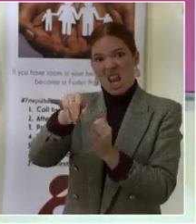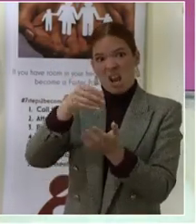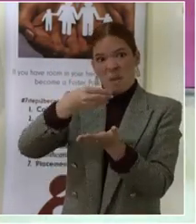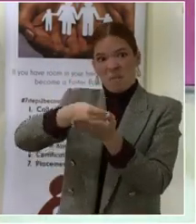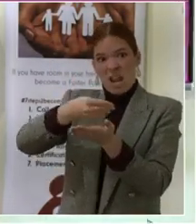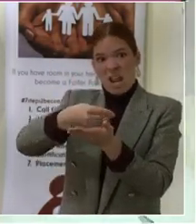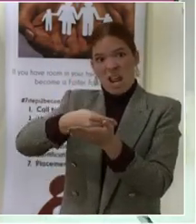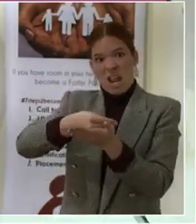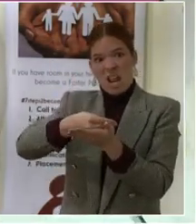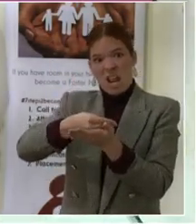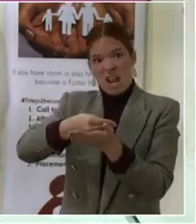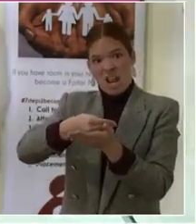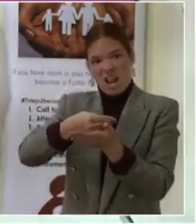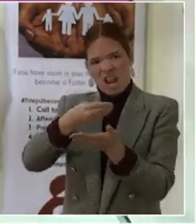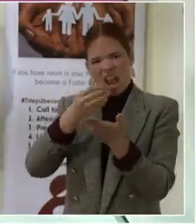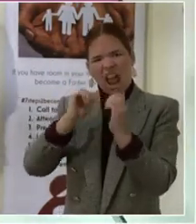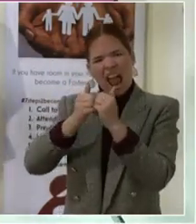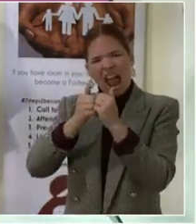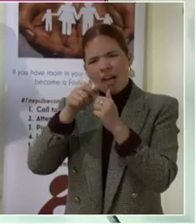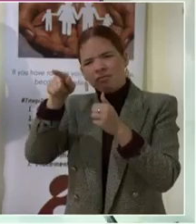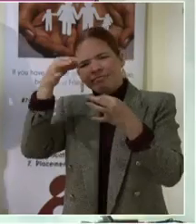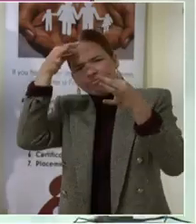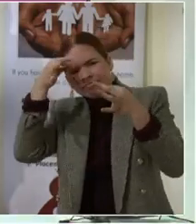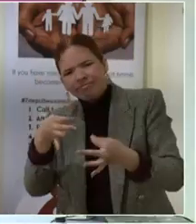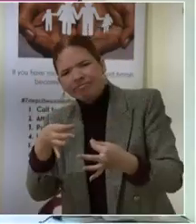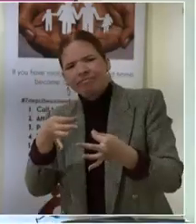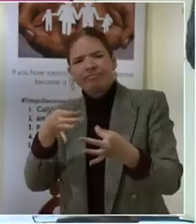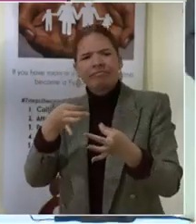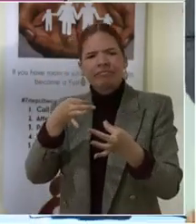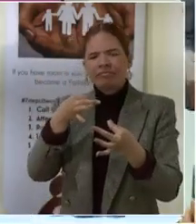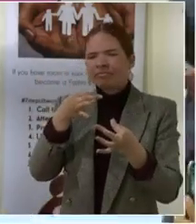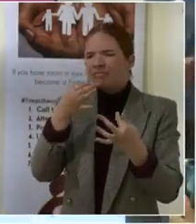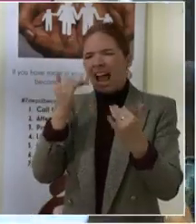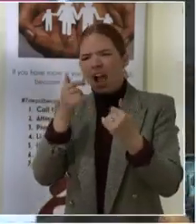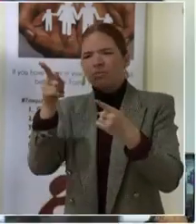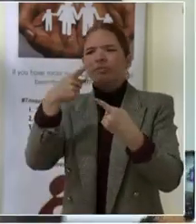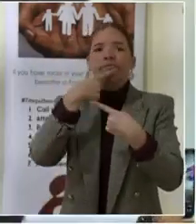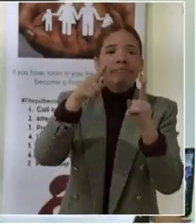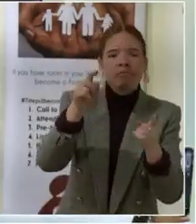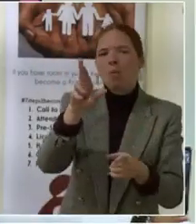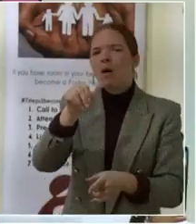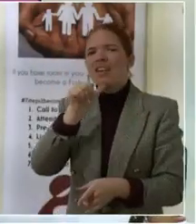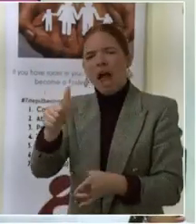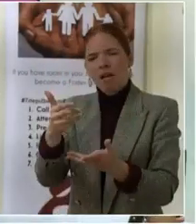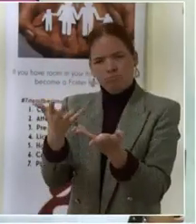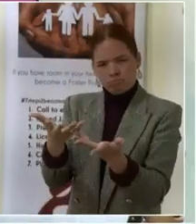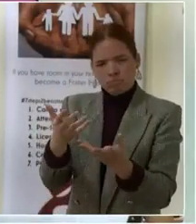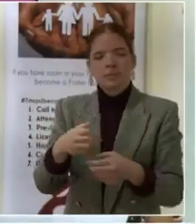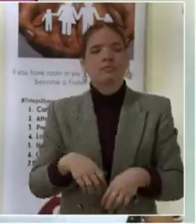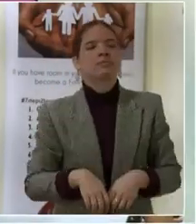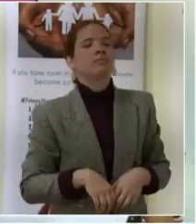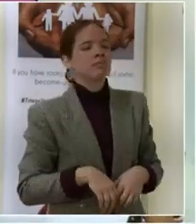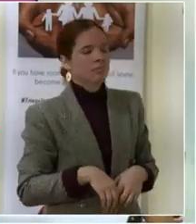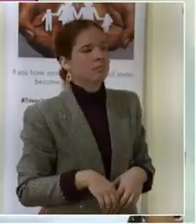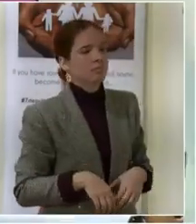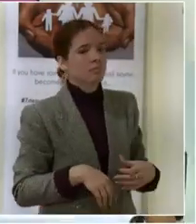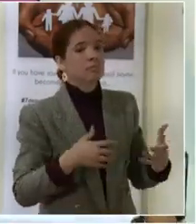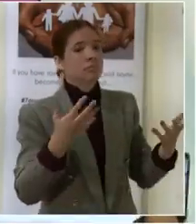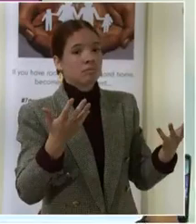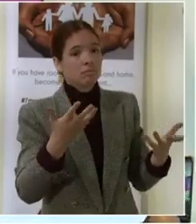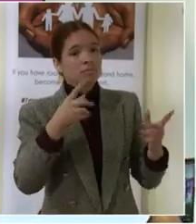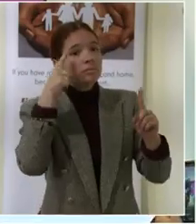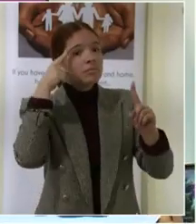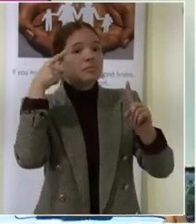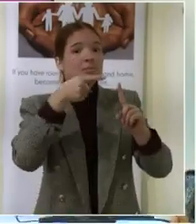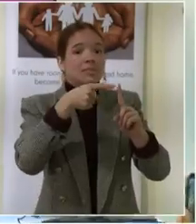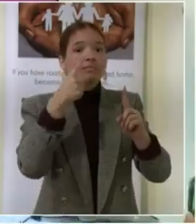evaluate that outreach? Thank you. So we are targeting organizations